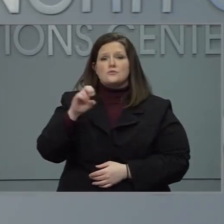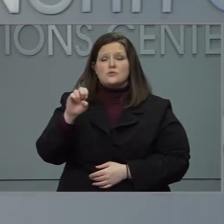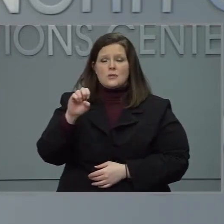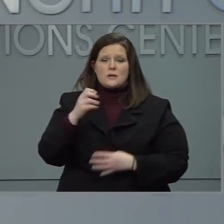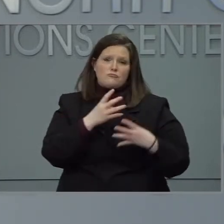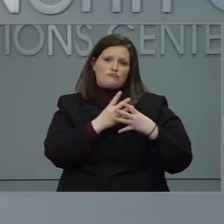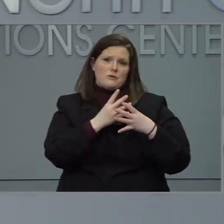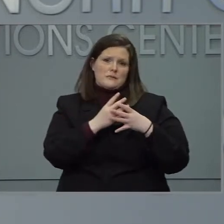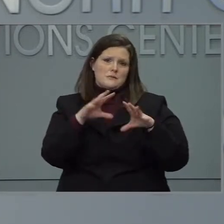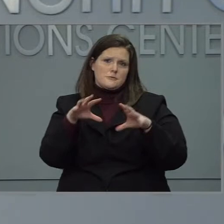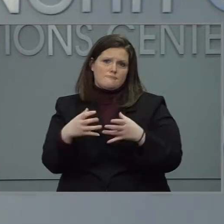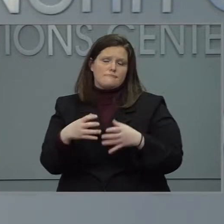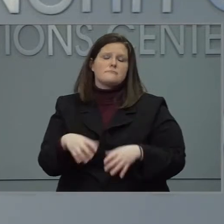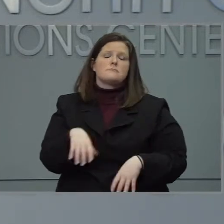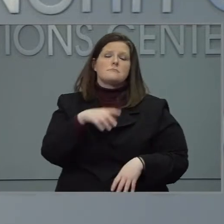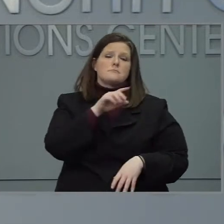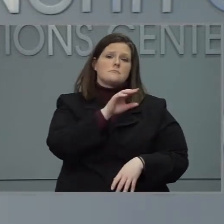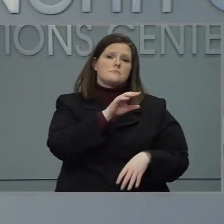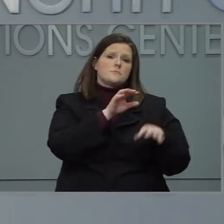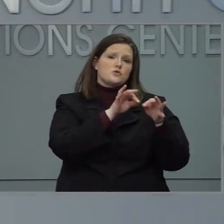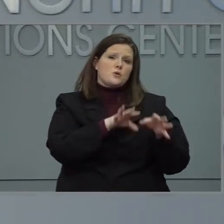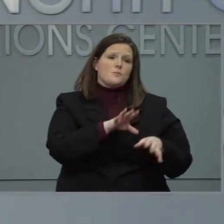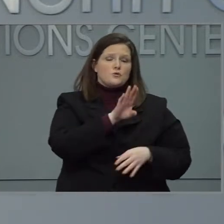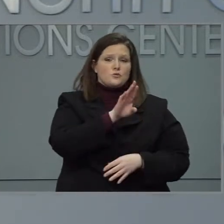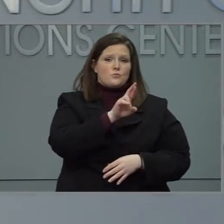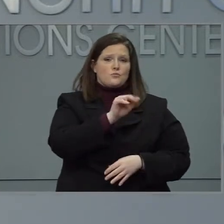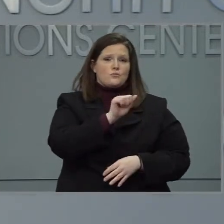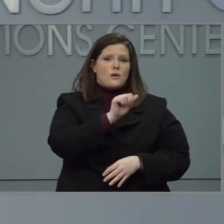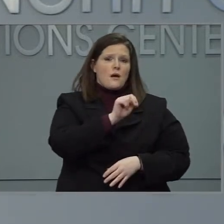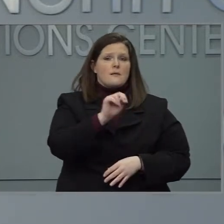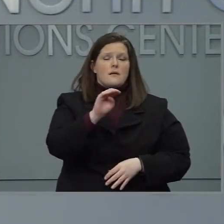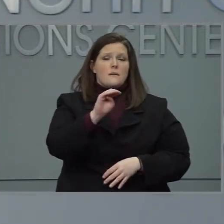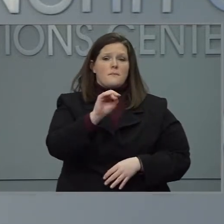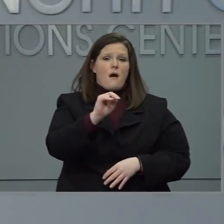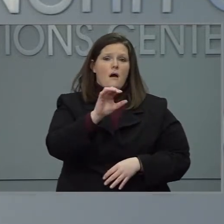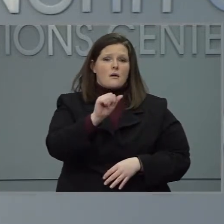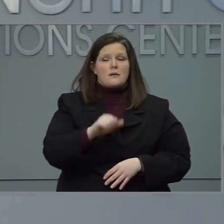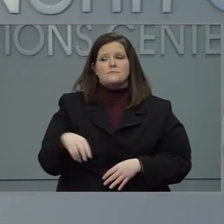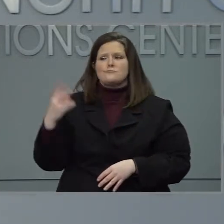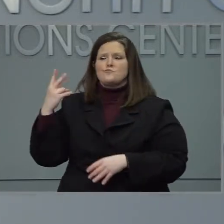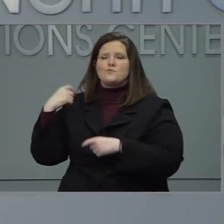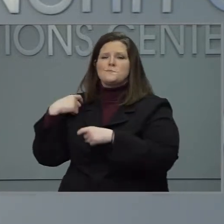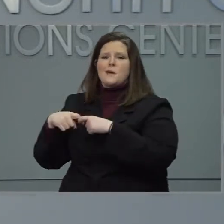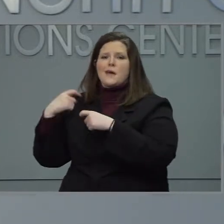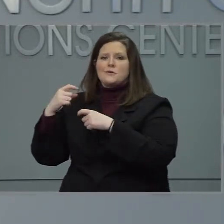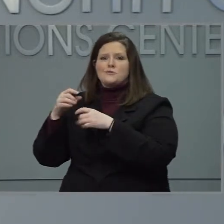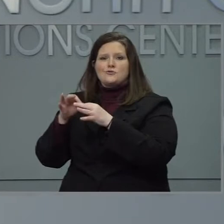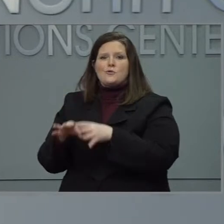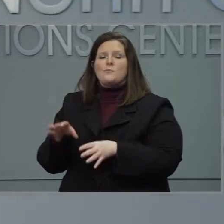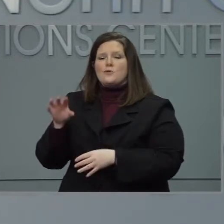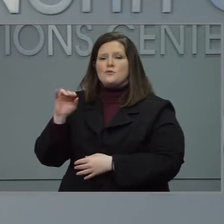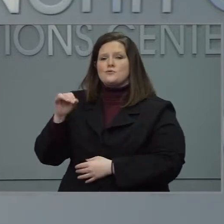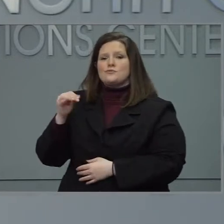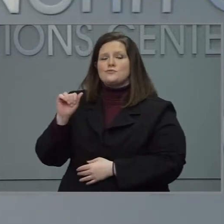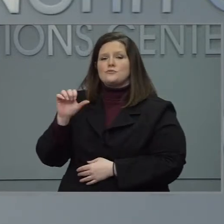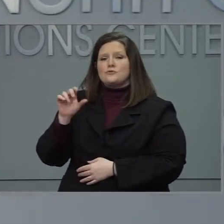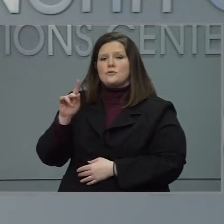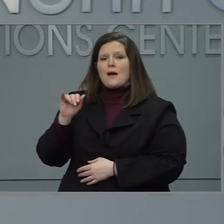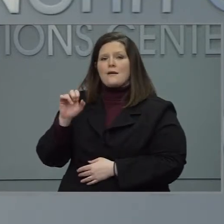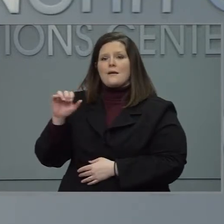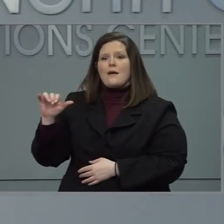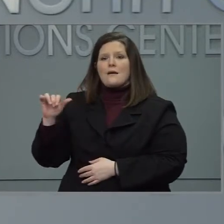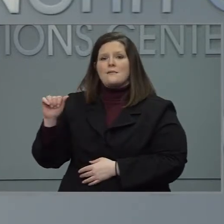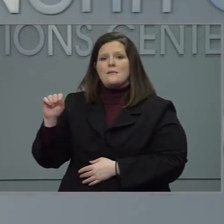our sign language interpreters. Behind the scenes, Jackie and Jasmine Mativier are our Spanish language interpreters.